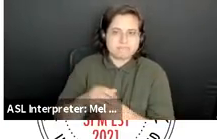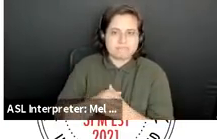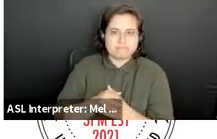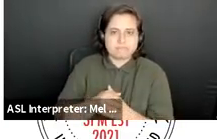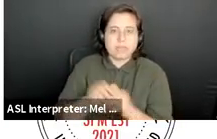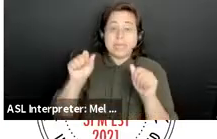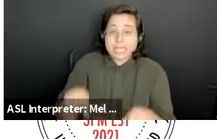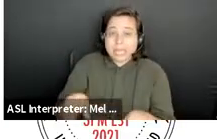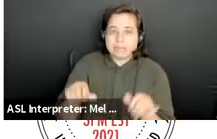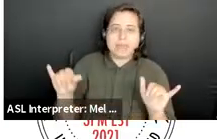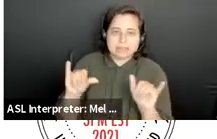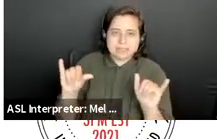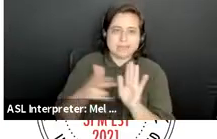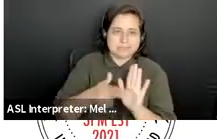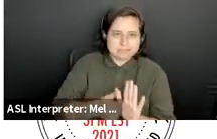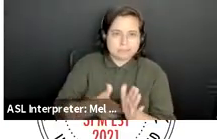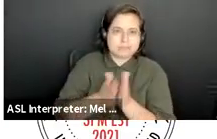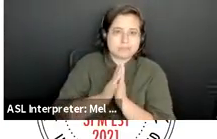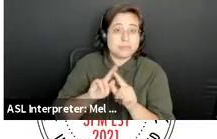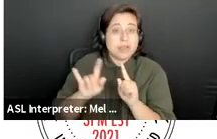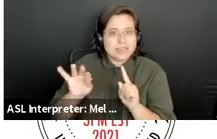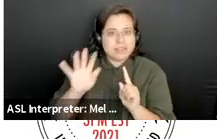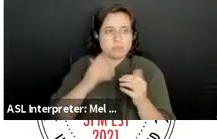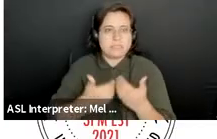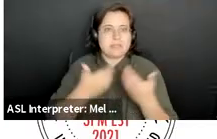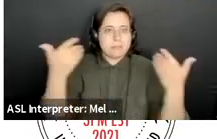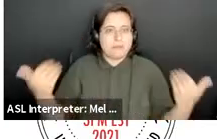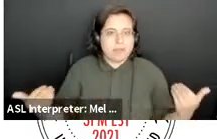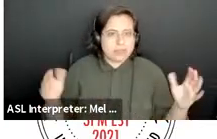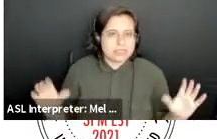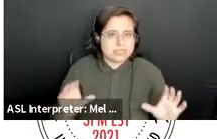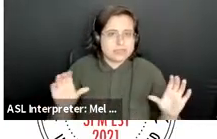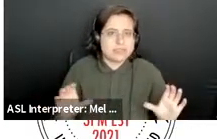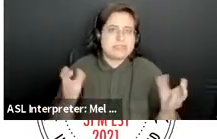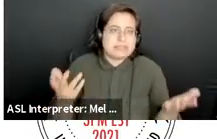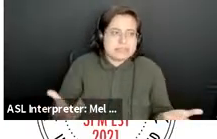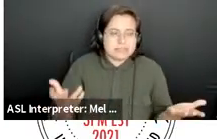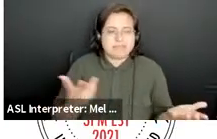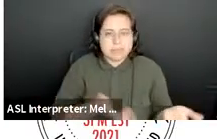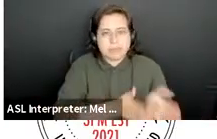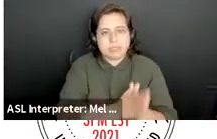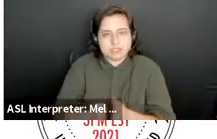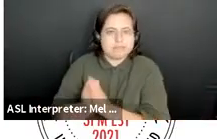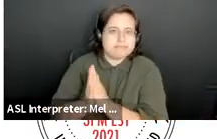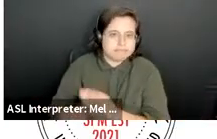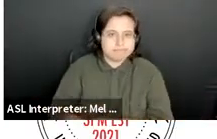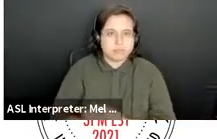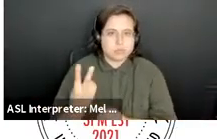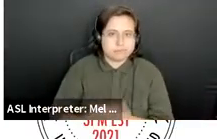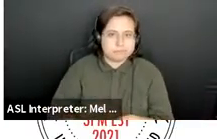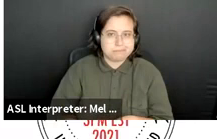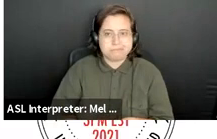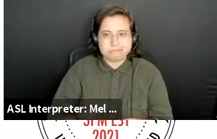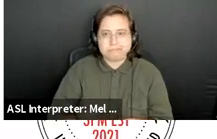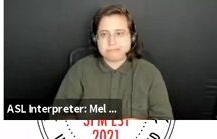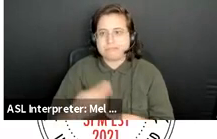the same petition. But if it's going to be separate, then they might need to separate out into different petitions.